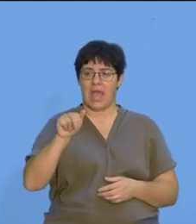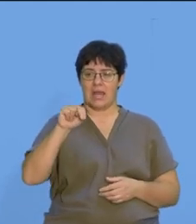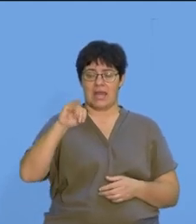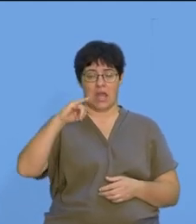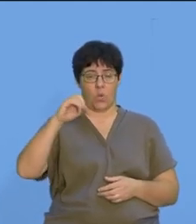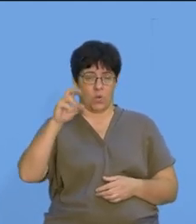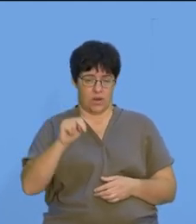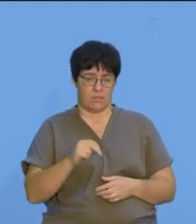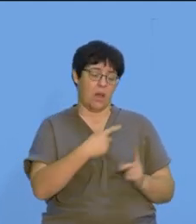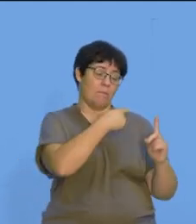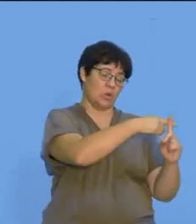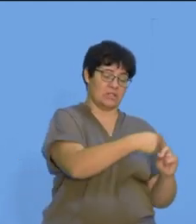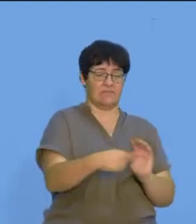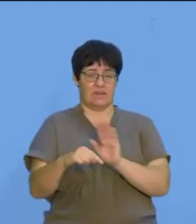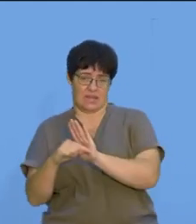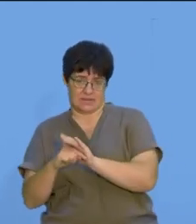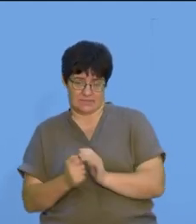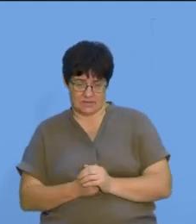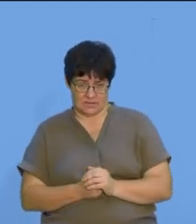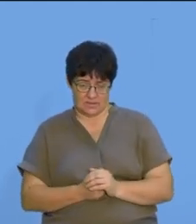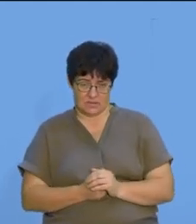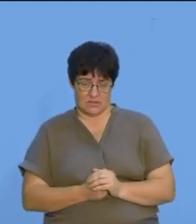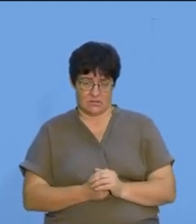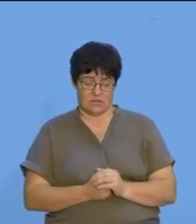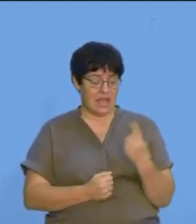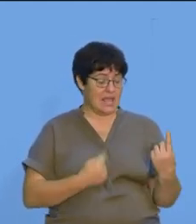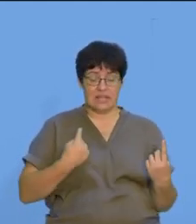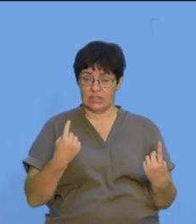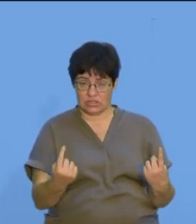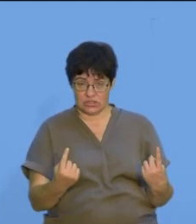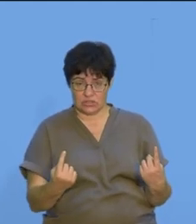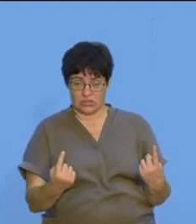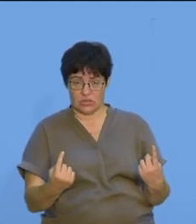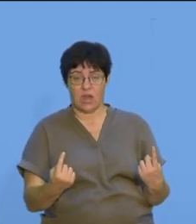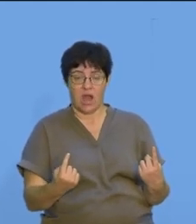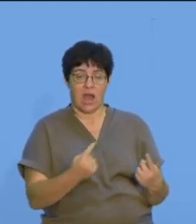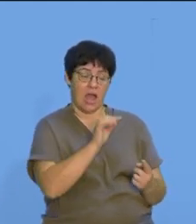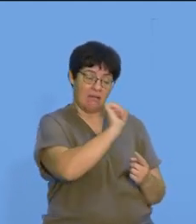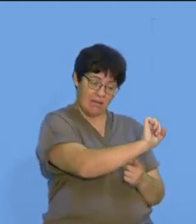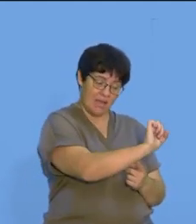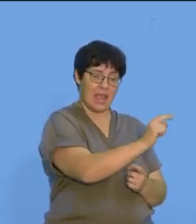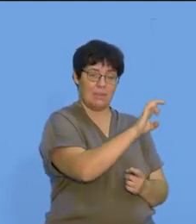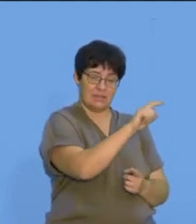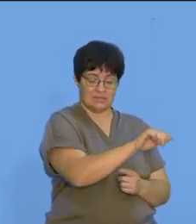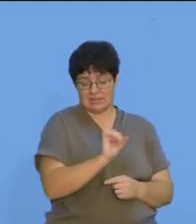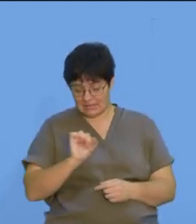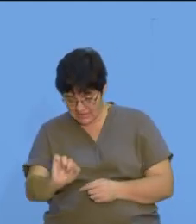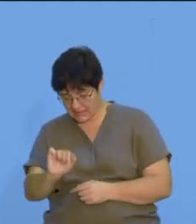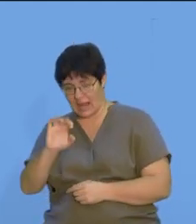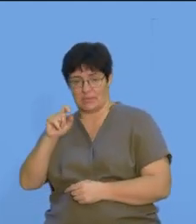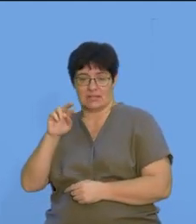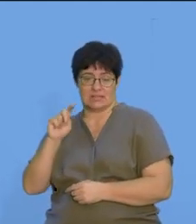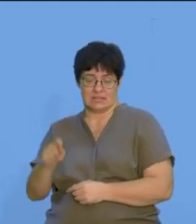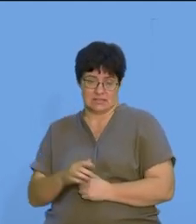an anion that is negative, okay? So each one of these is derived from an individual element. So in